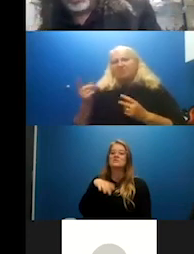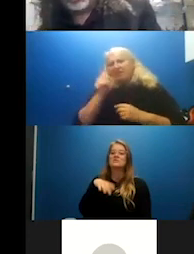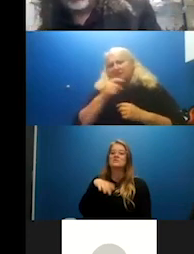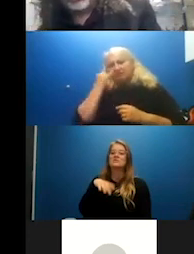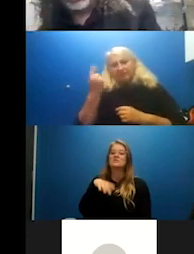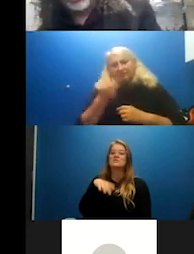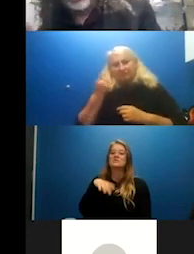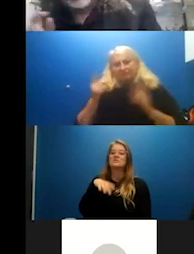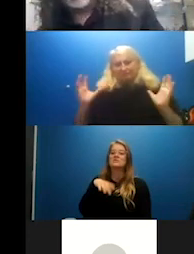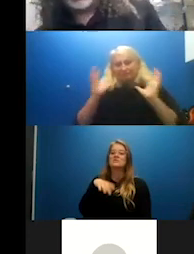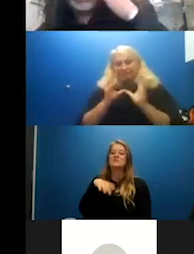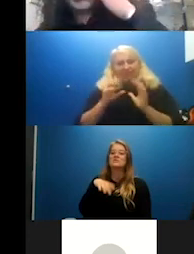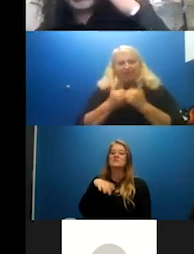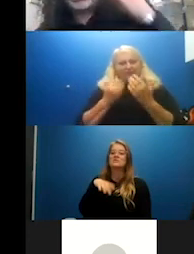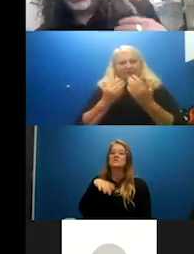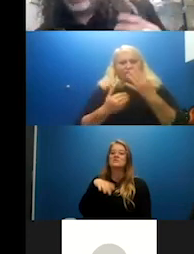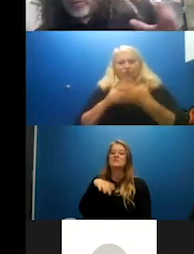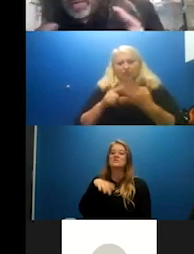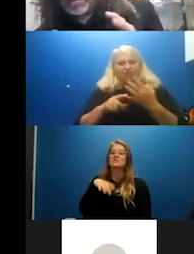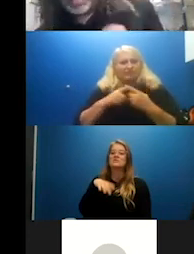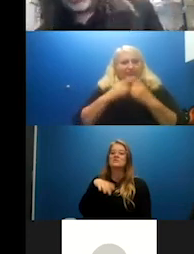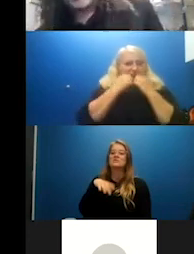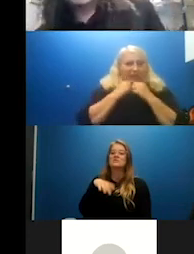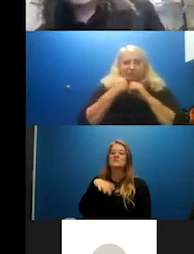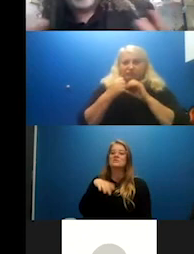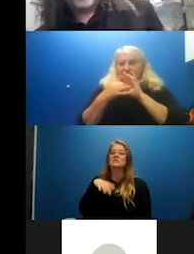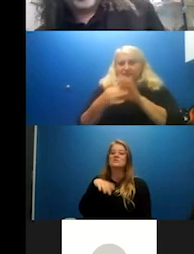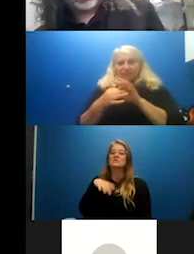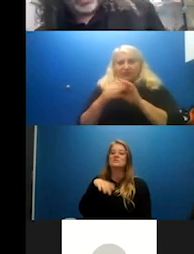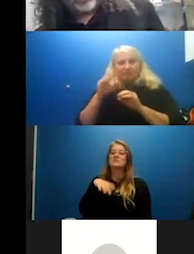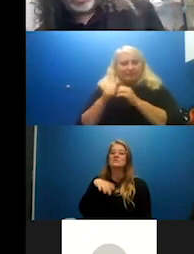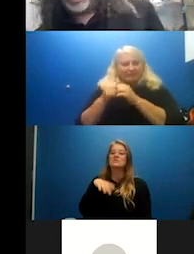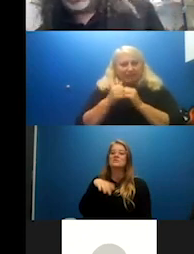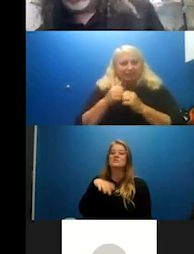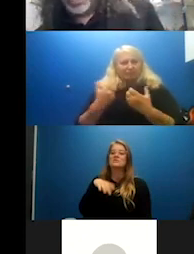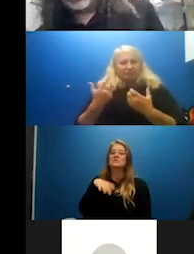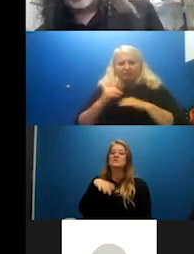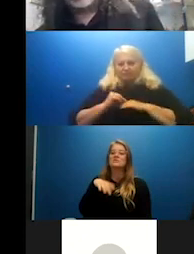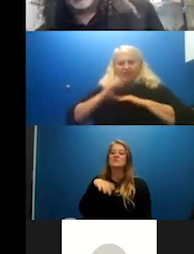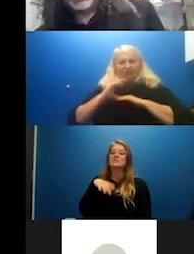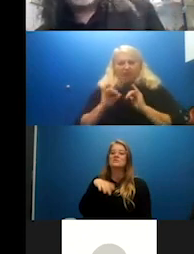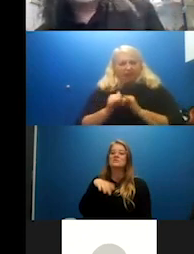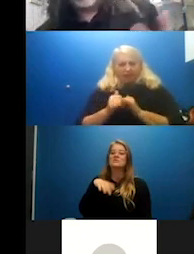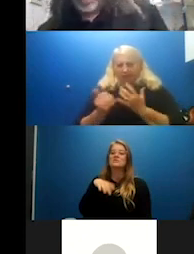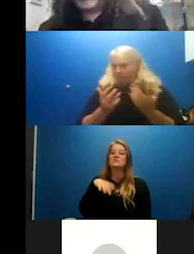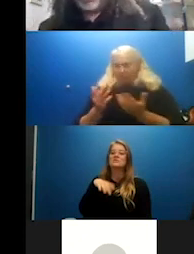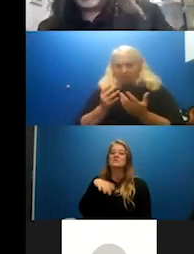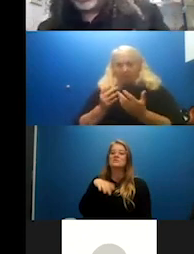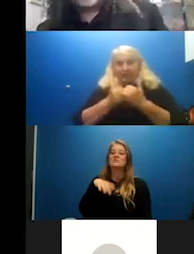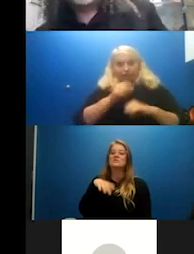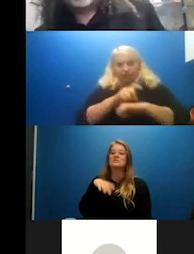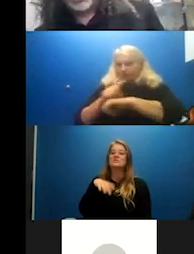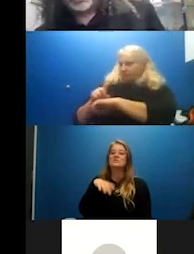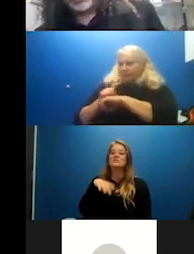4 branches of wellness: caring, connection, of being together, the empowerment that everybody has a task to do, and they all get better and better at